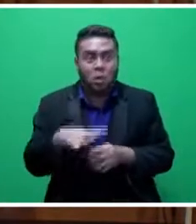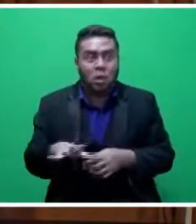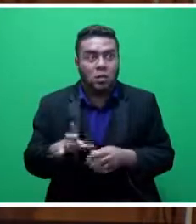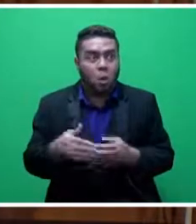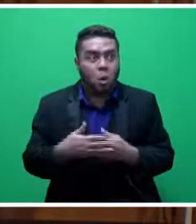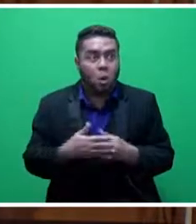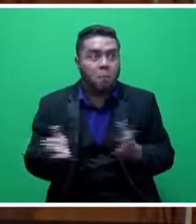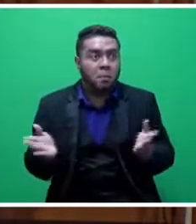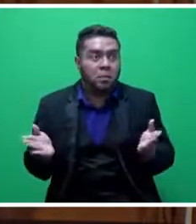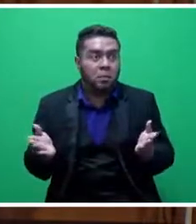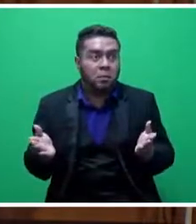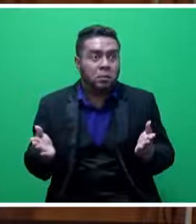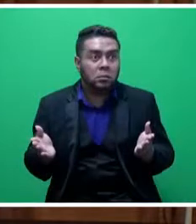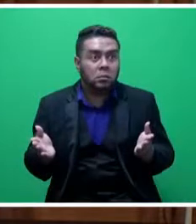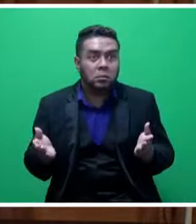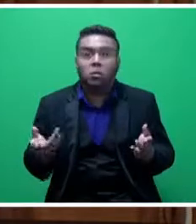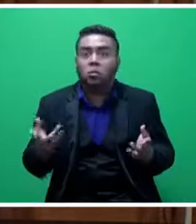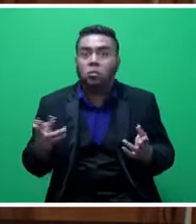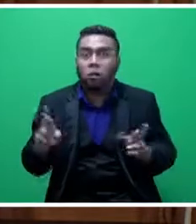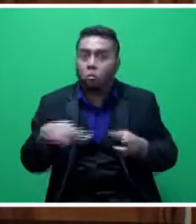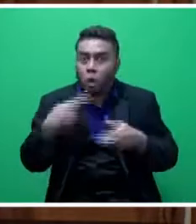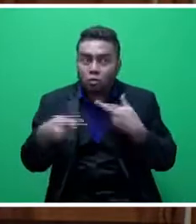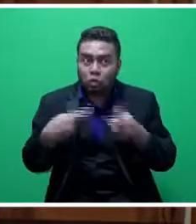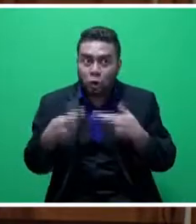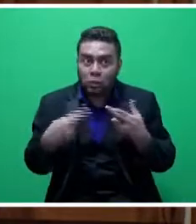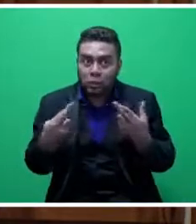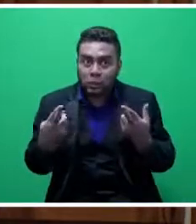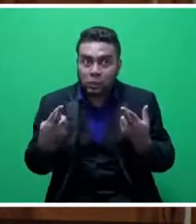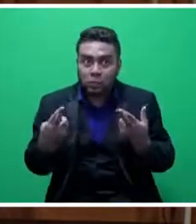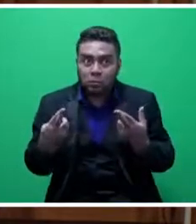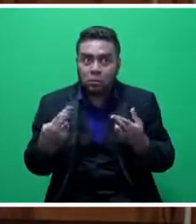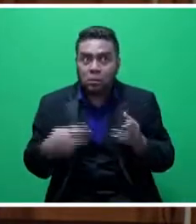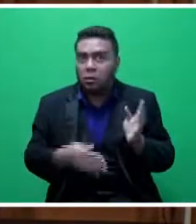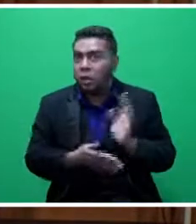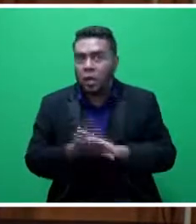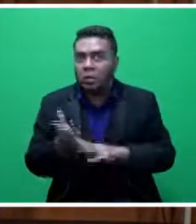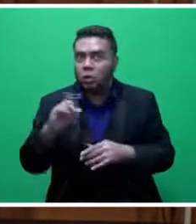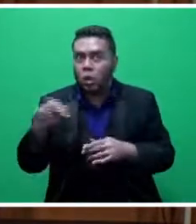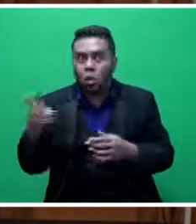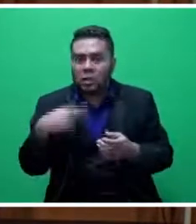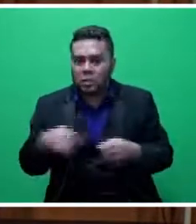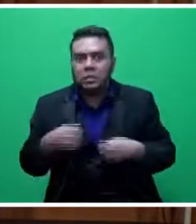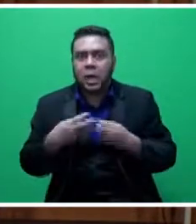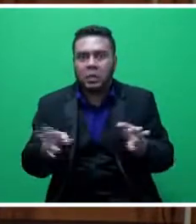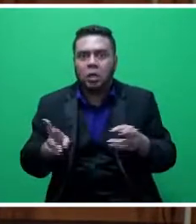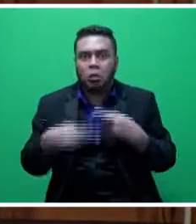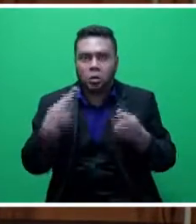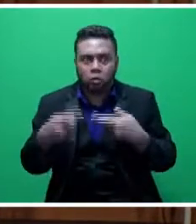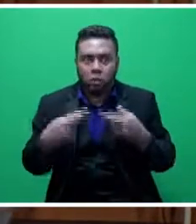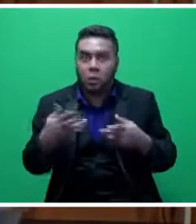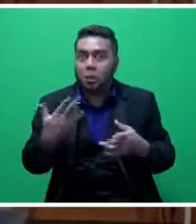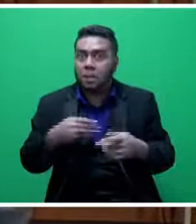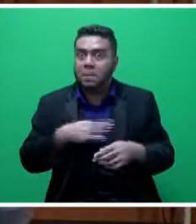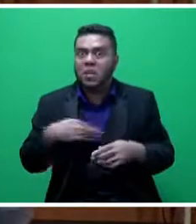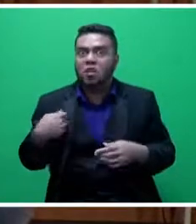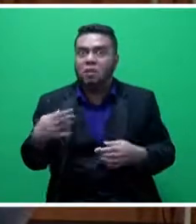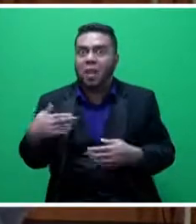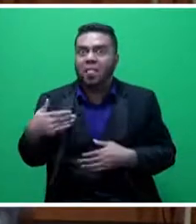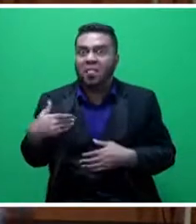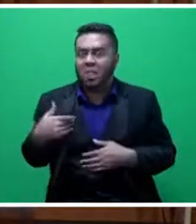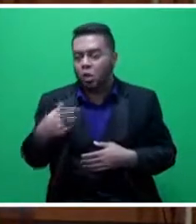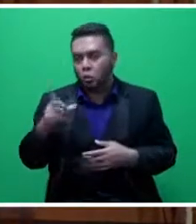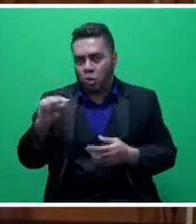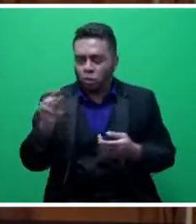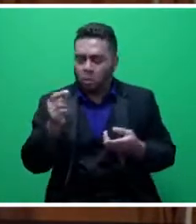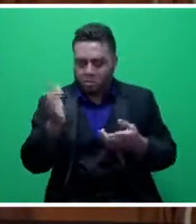open, Sunita's restaurant, then Sunita simply cannot go off and start a restaurant because the Ministry of Health people, the health officials